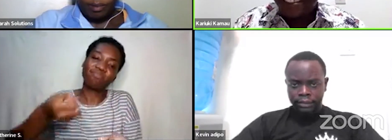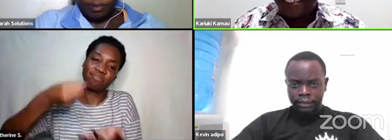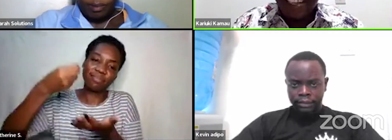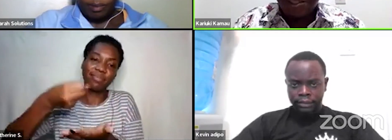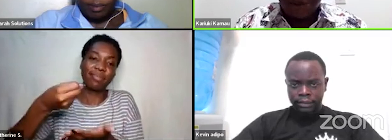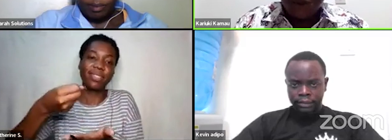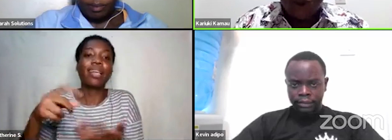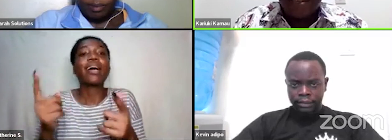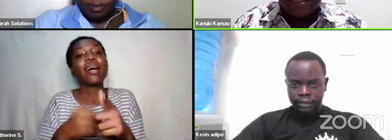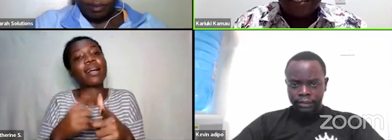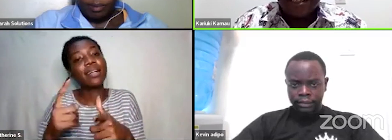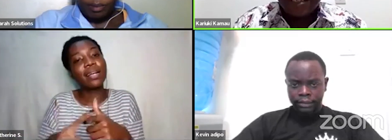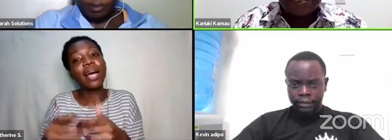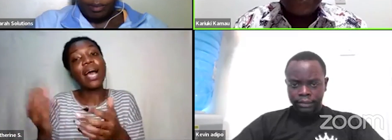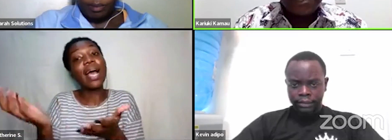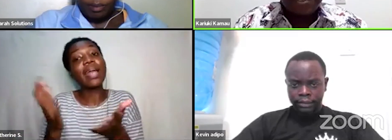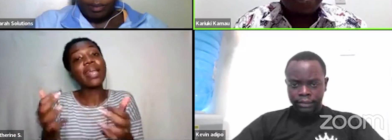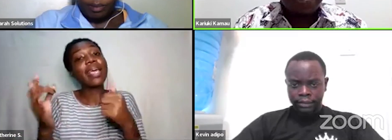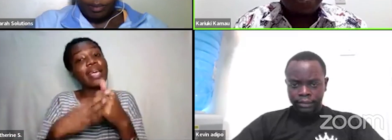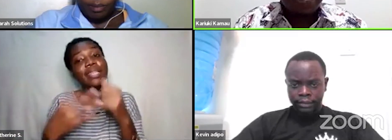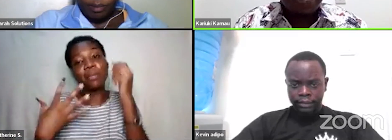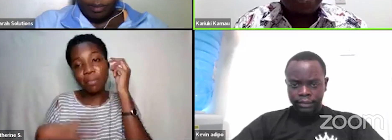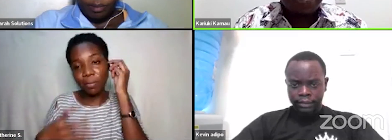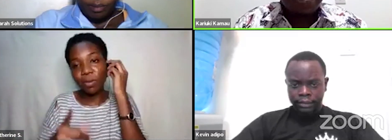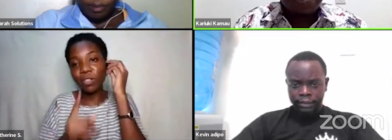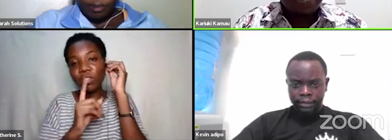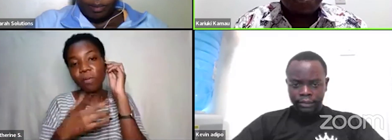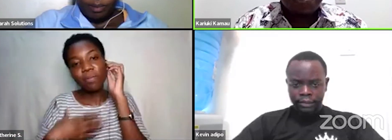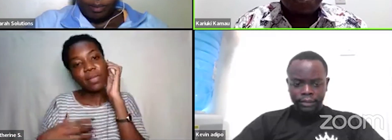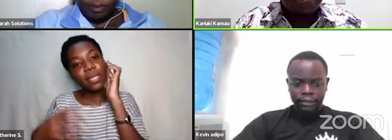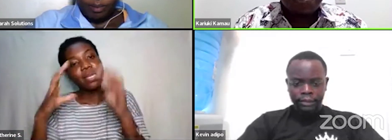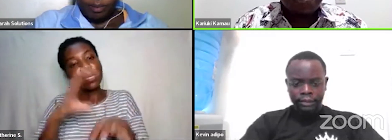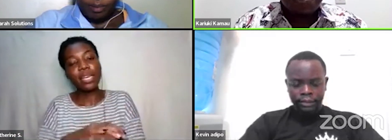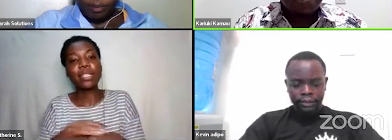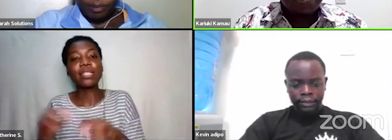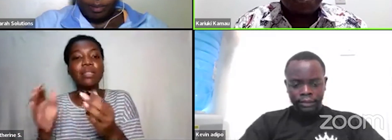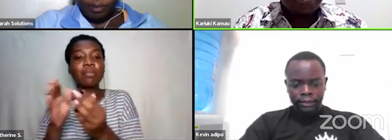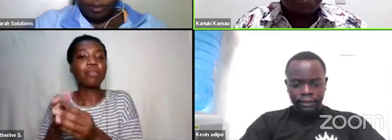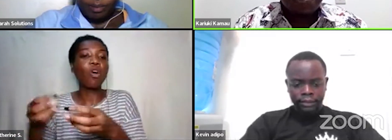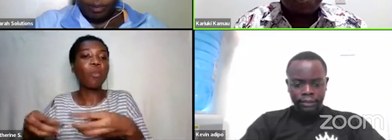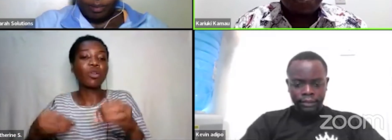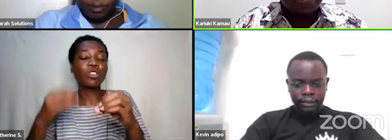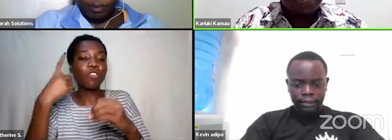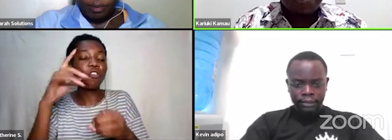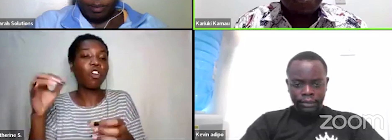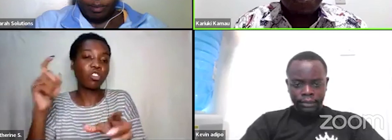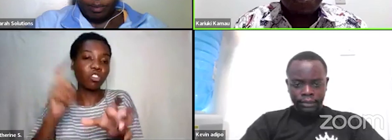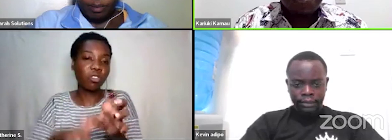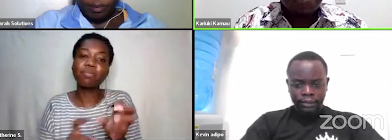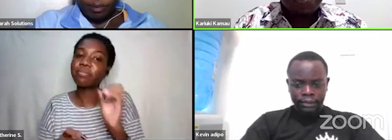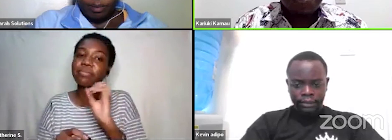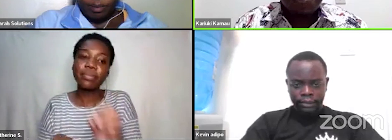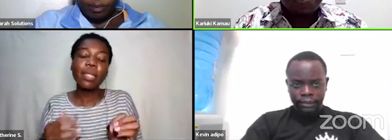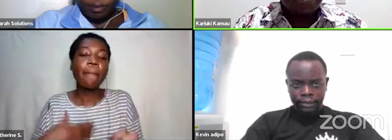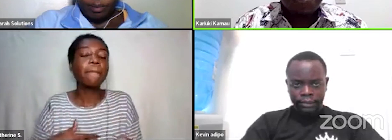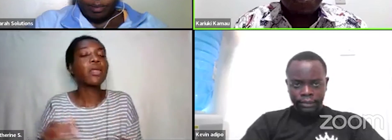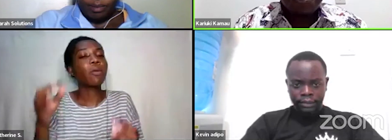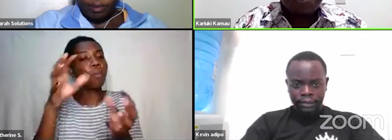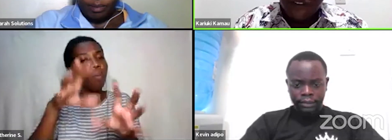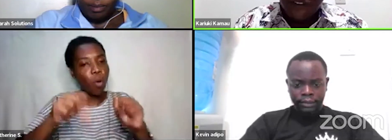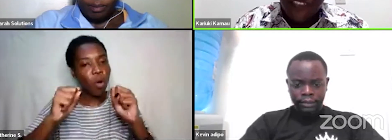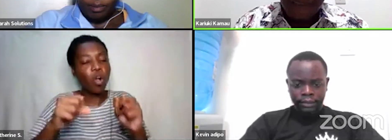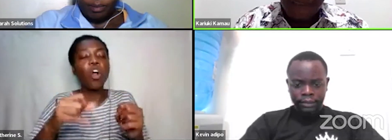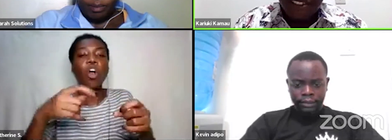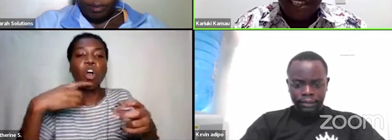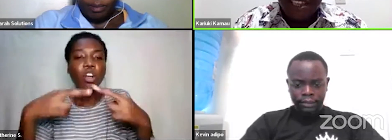van carries 8 people. So I didn't get even a space to join them. So I booked the hotel through a phone call and